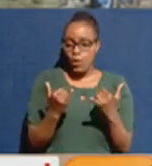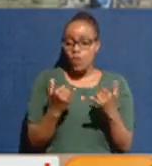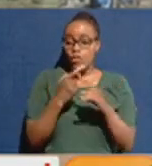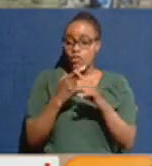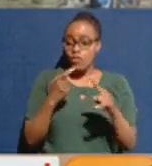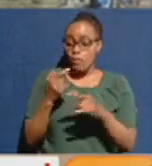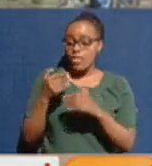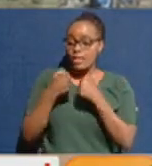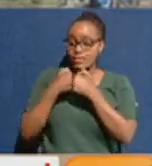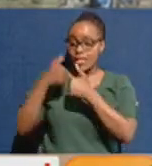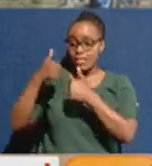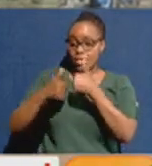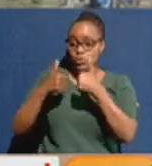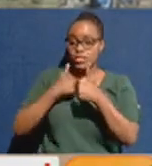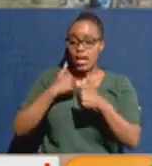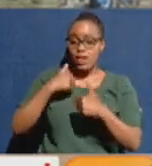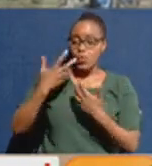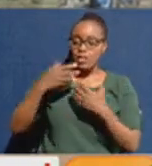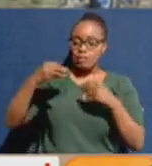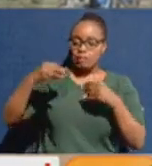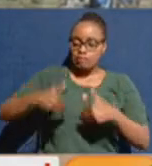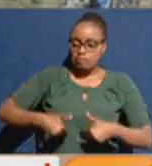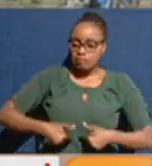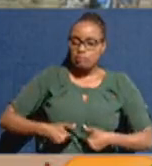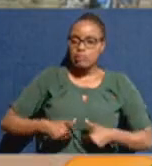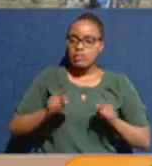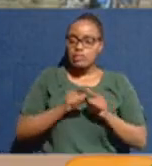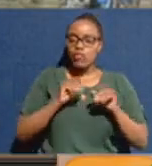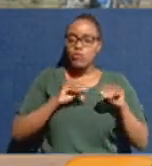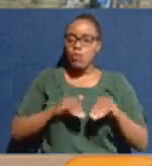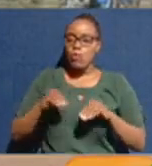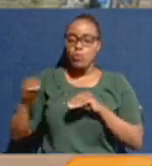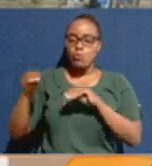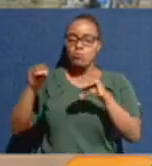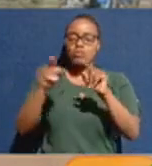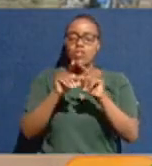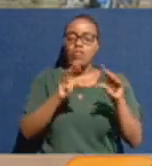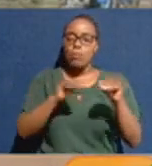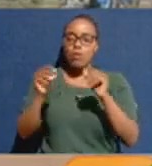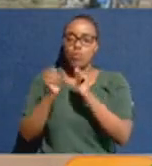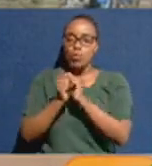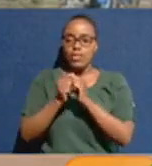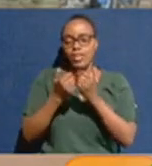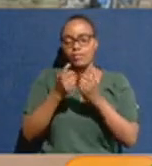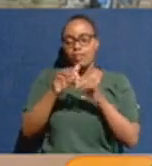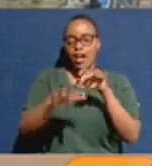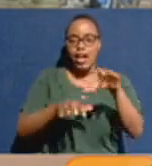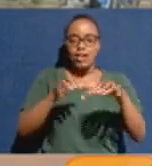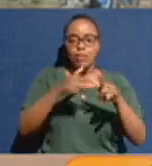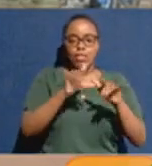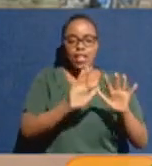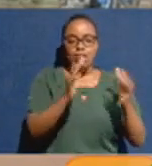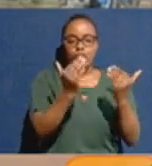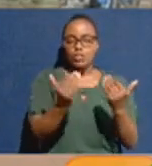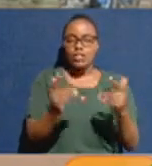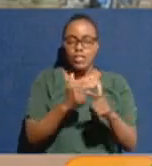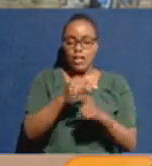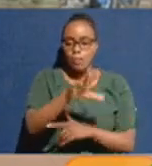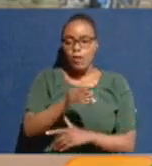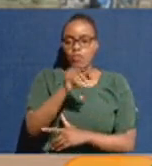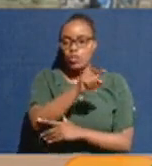na sile changamoto ya kiangazi ya kuhamahama, alihama na ng'ombe na akaacha watoto, ndipo nikapata wale